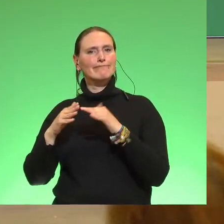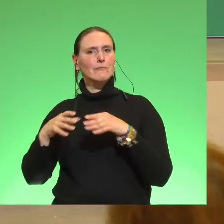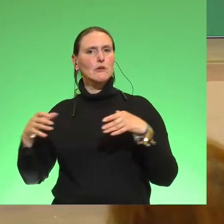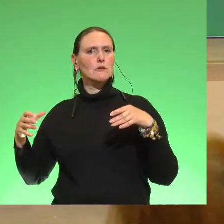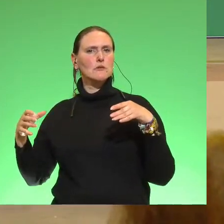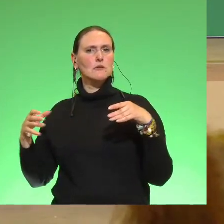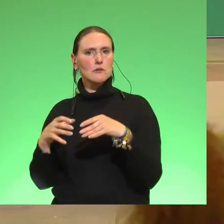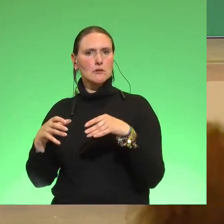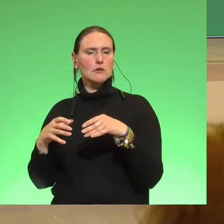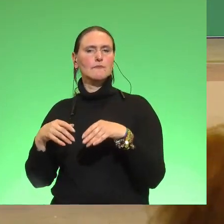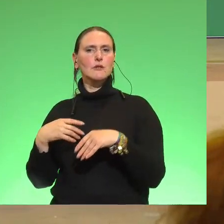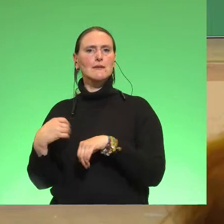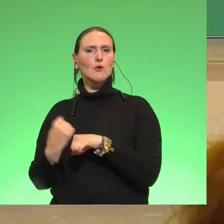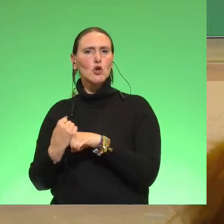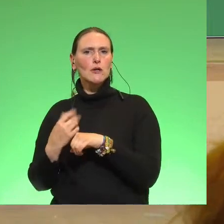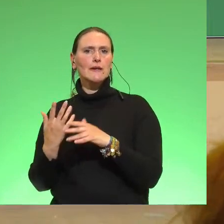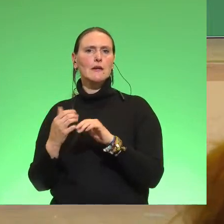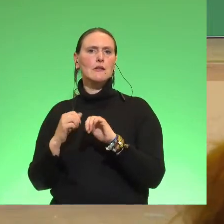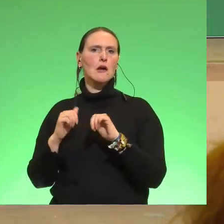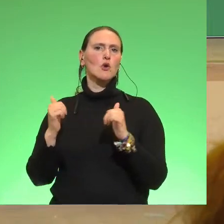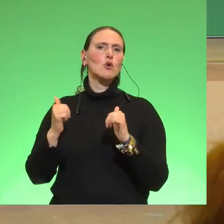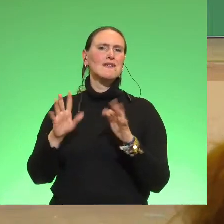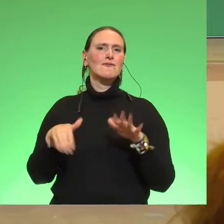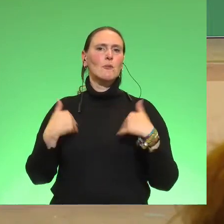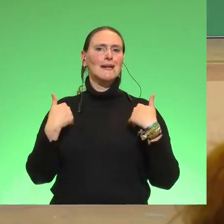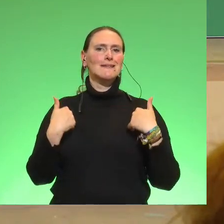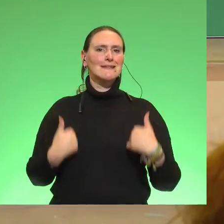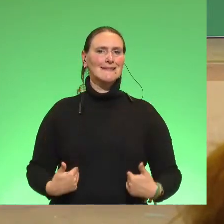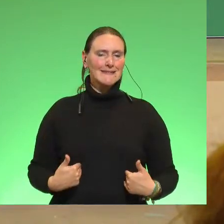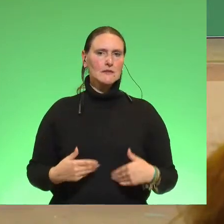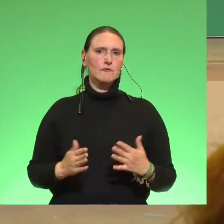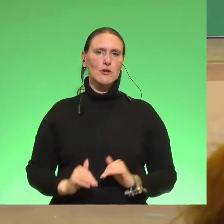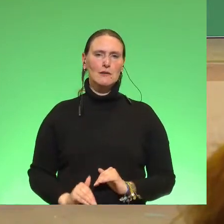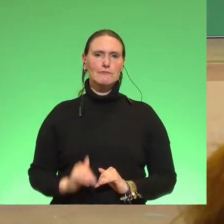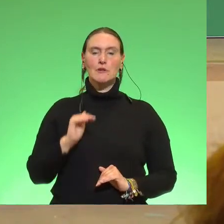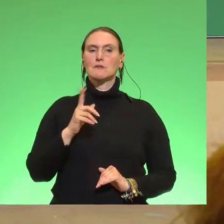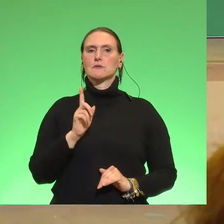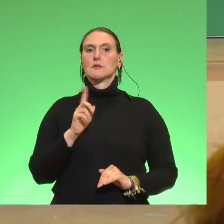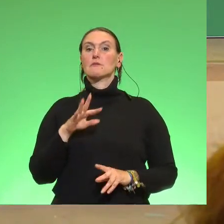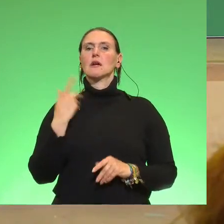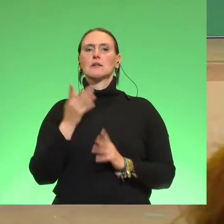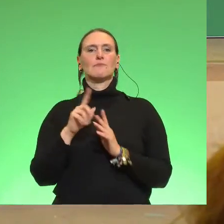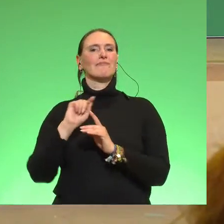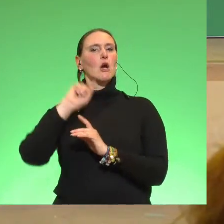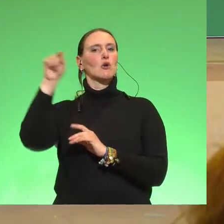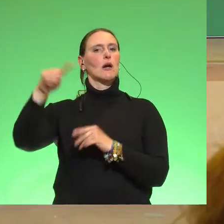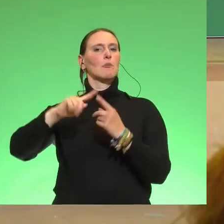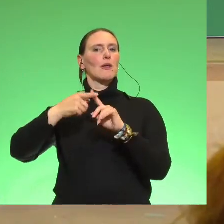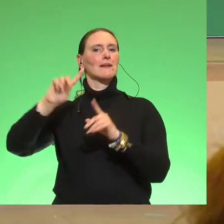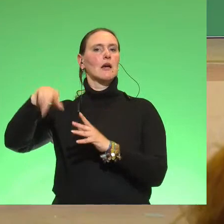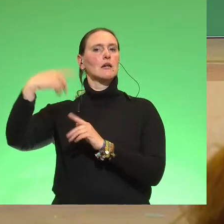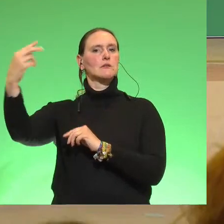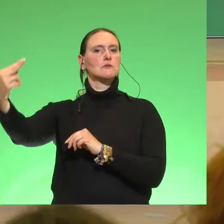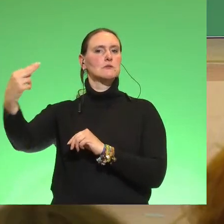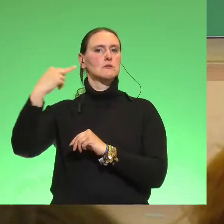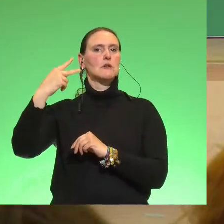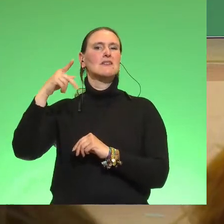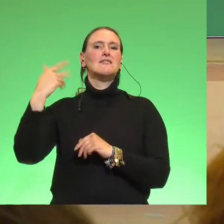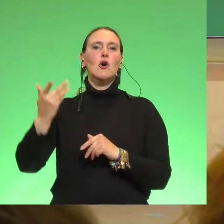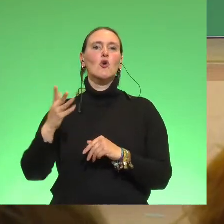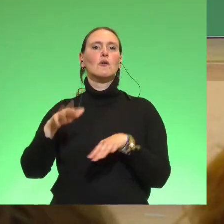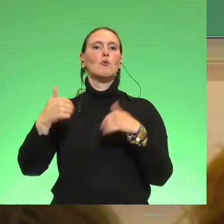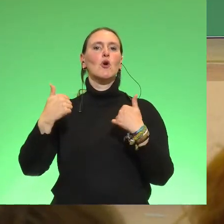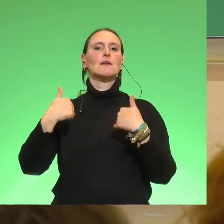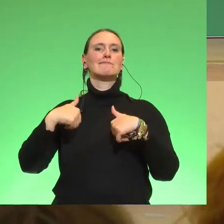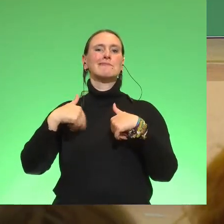of working out antagonistic. It has been politicized from the outside. It has been forced in antagonism, but it